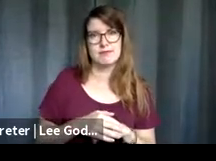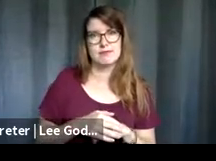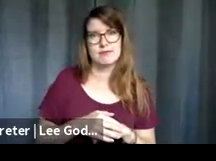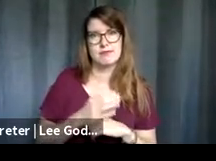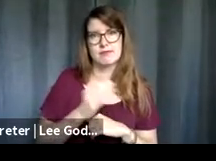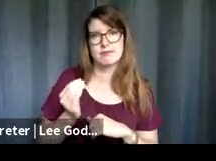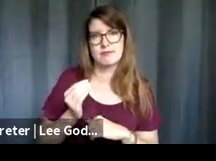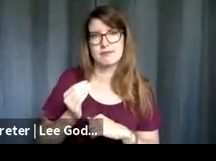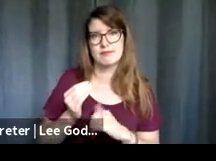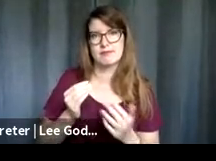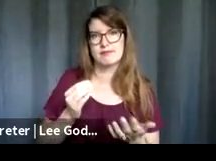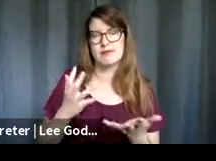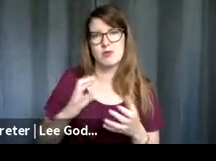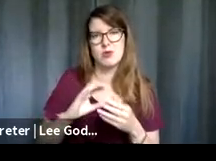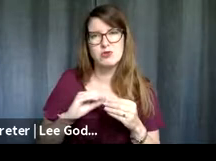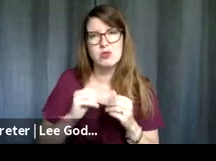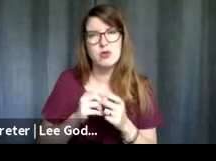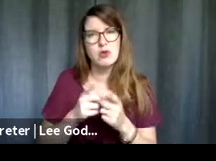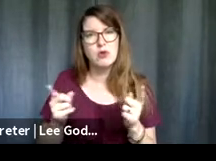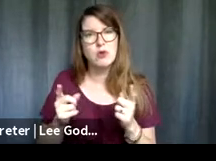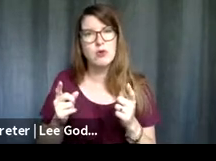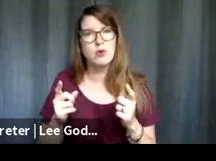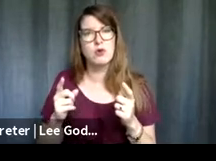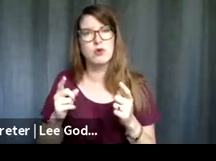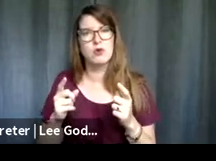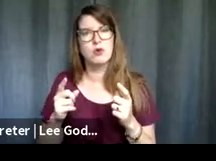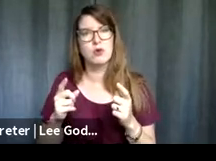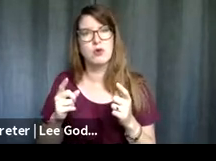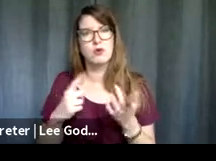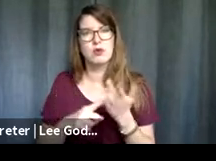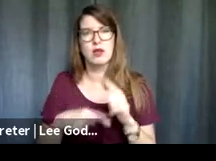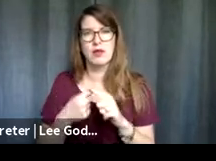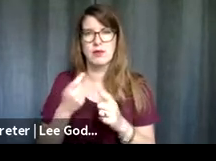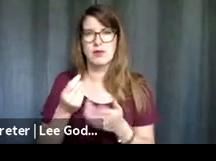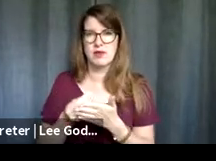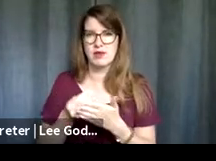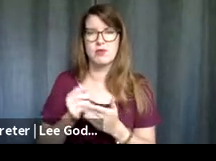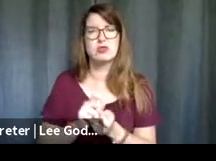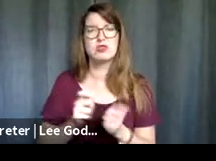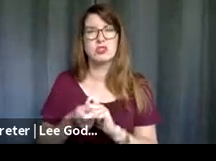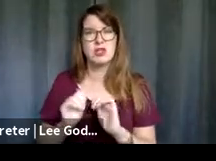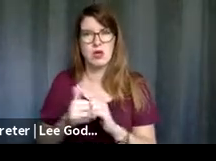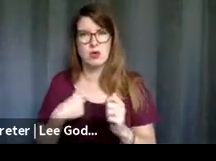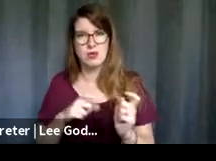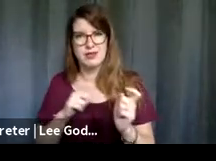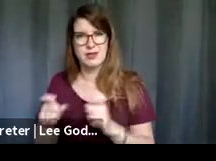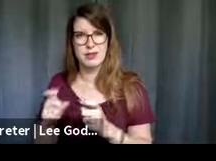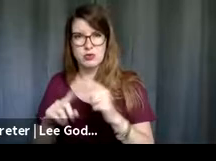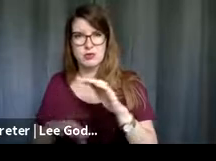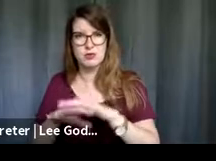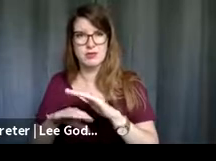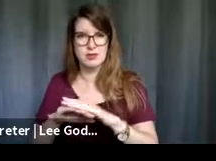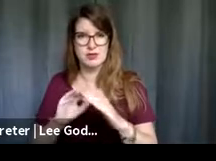And we're actually, I wanted to share with you guys, in talking about finances a little bit, we're changing the way that we're giving in order to maximize